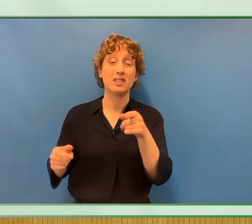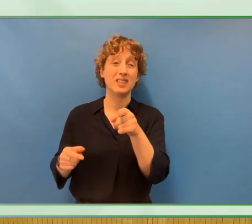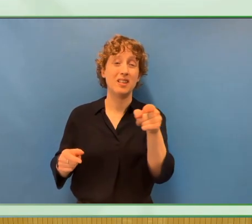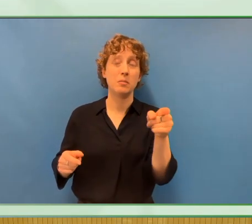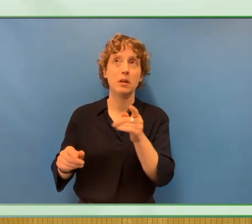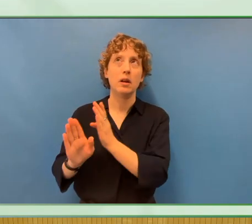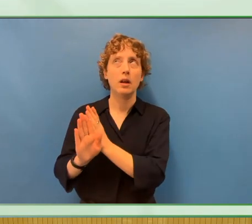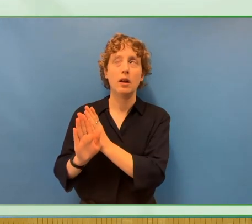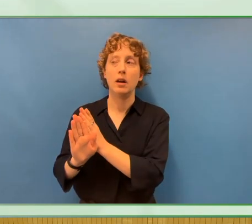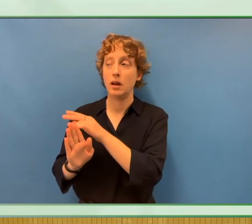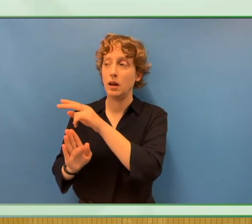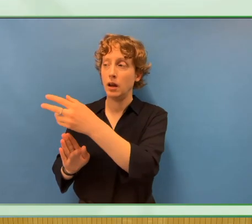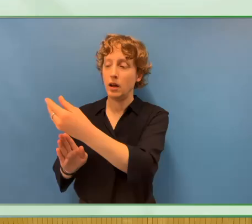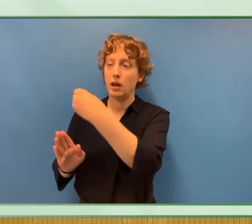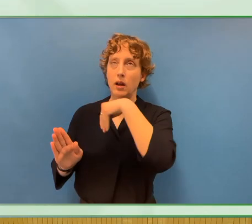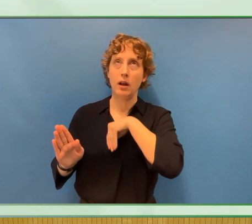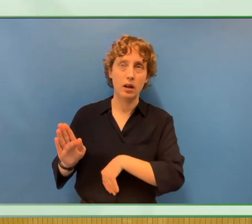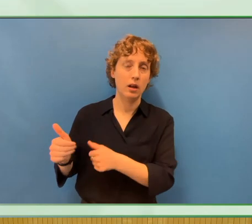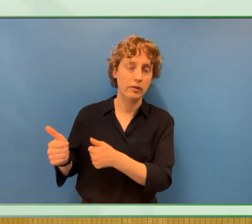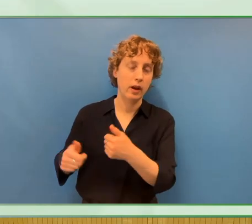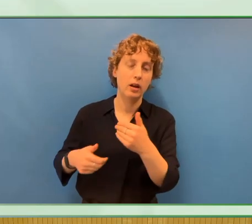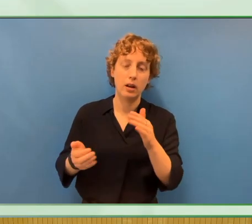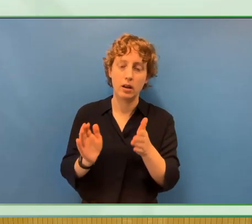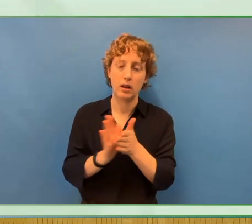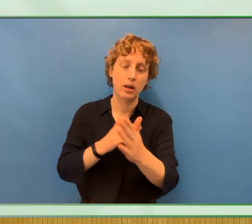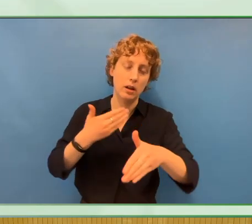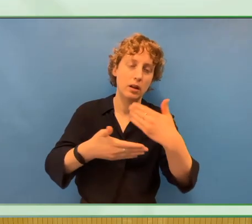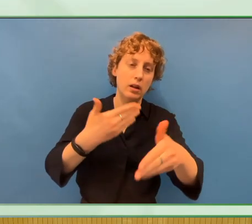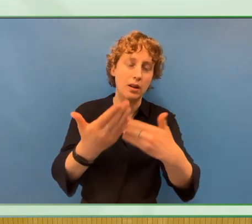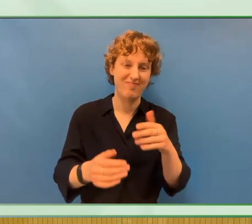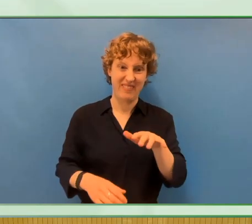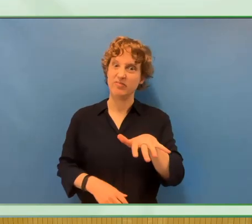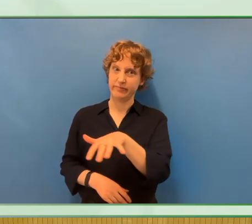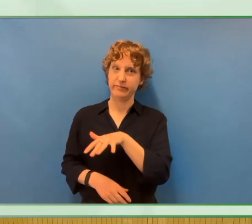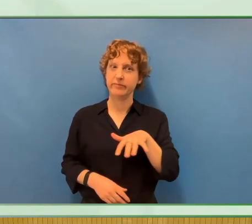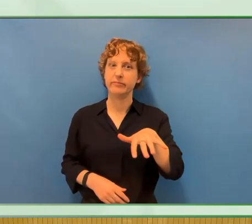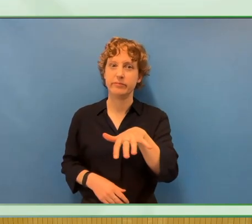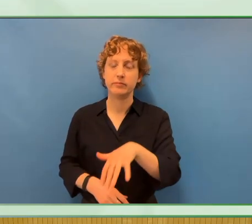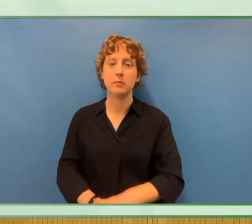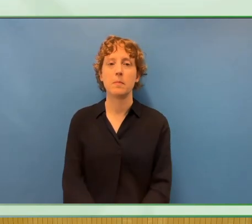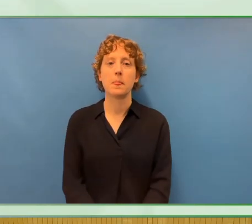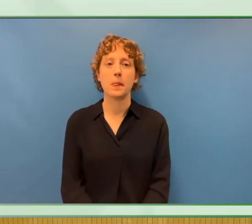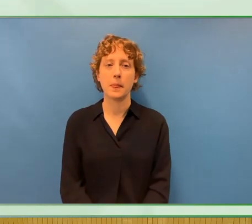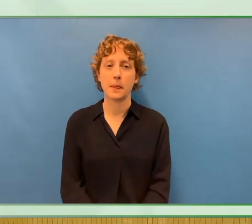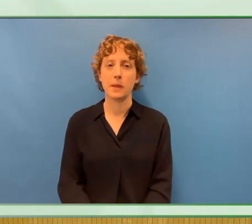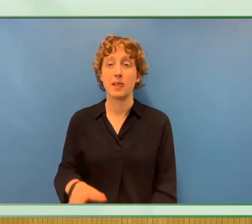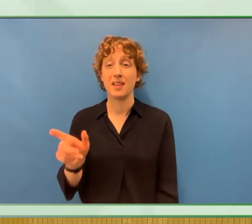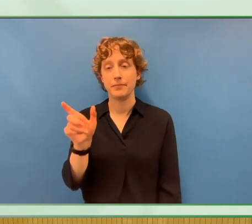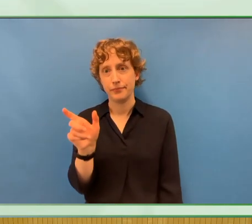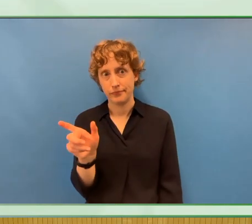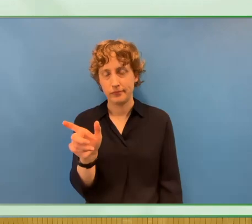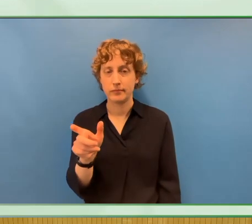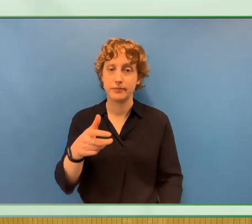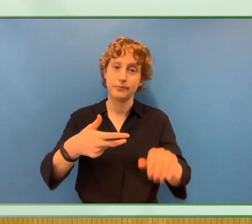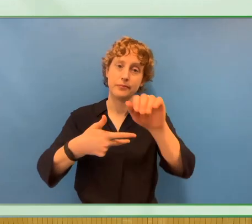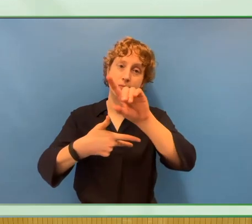of space that we're in, and the terms diversity, inclusion, and equity are used